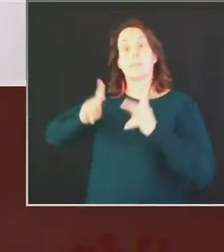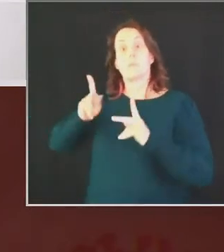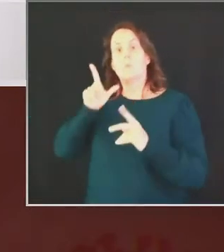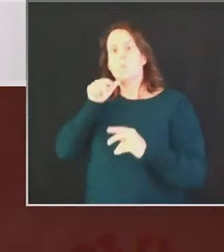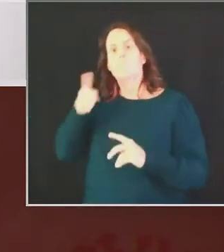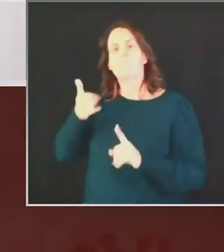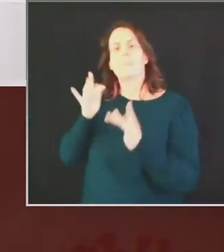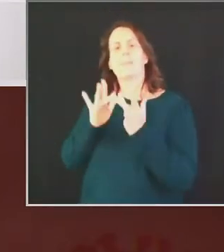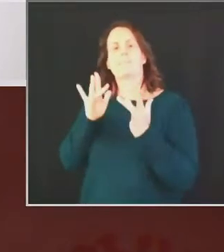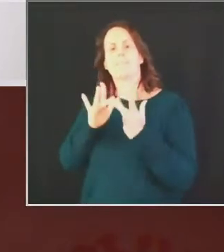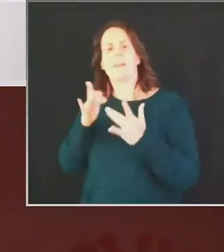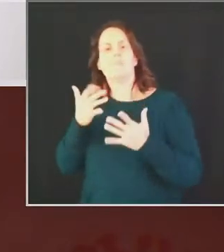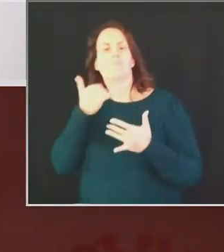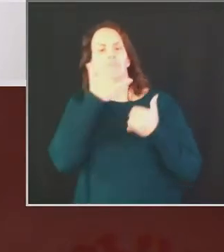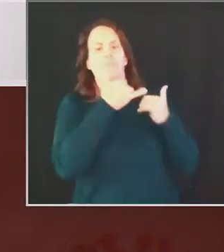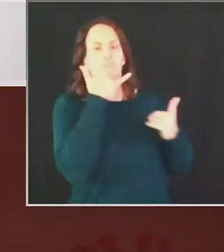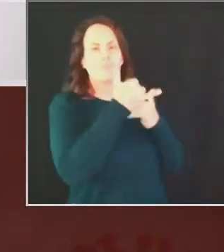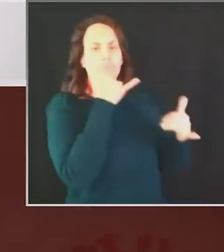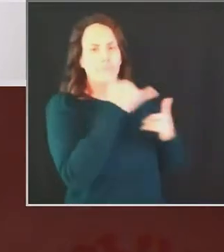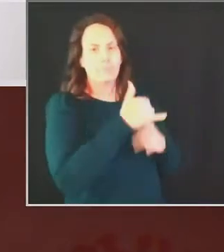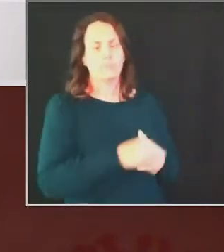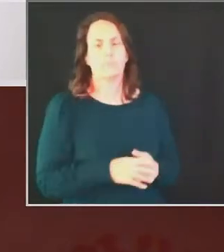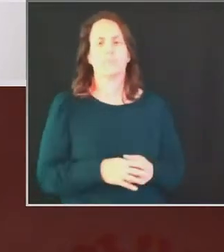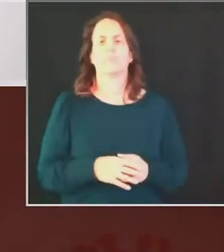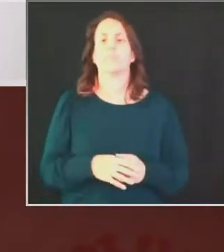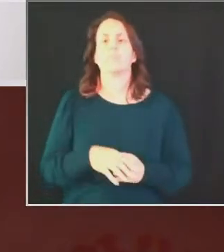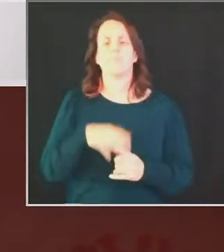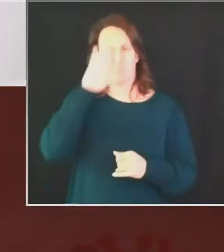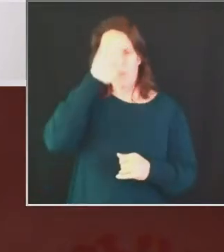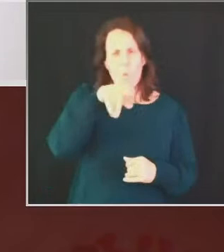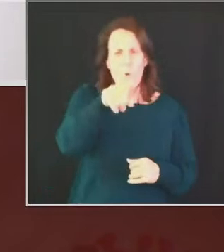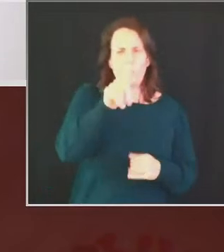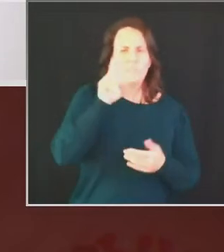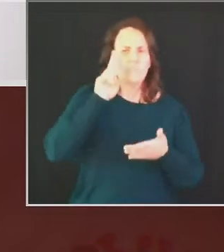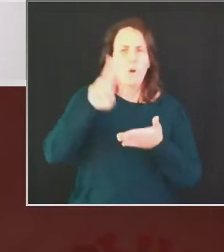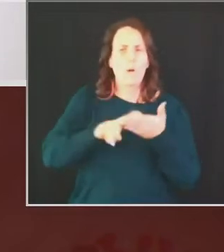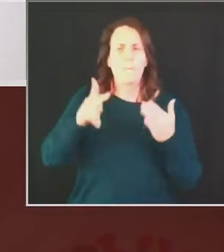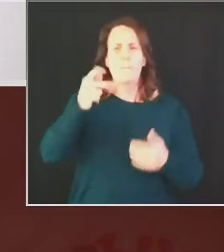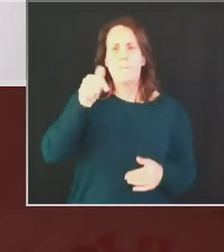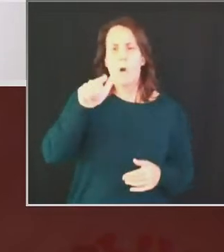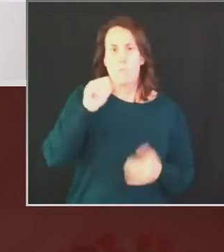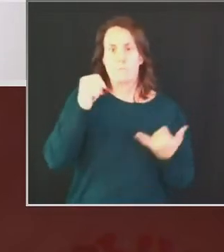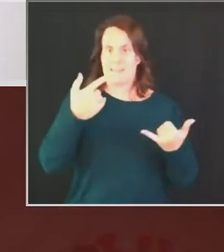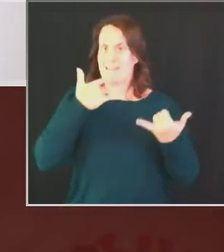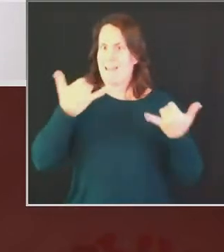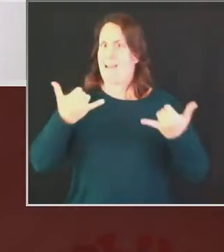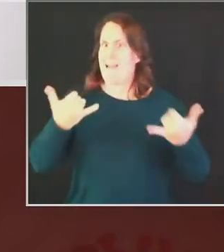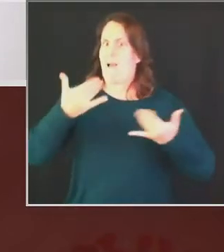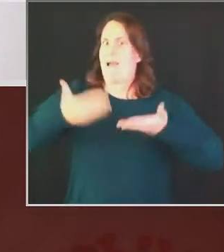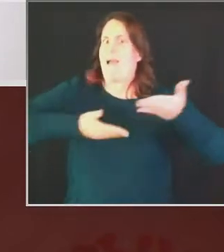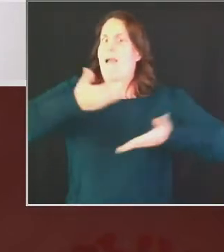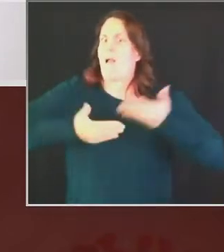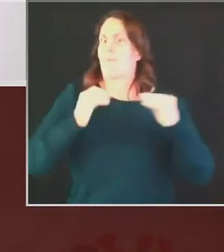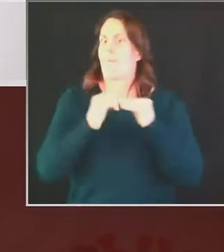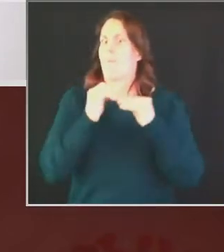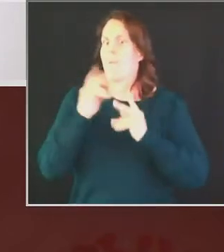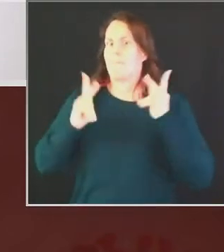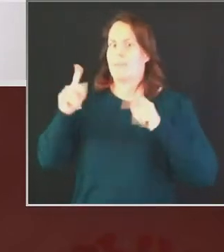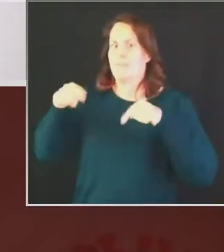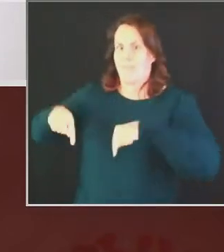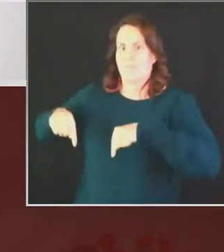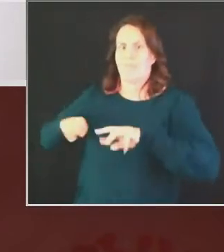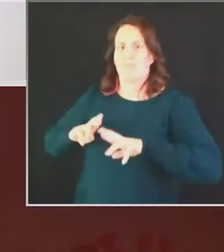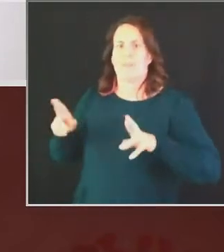more applications to get more. My question is, back in May, DHS reported that they received over